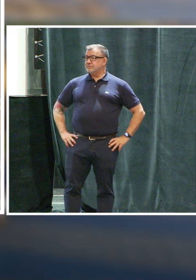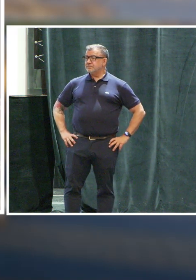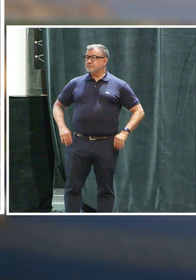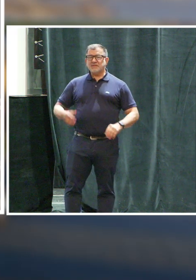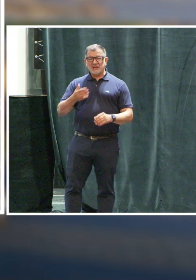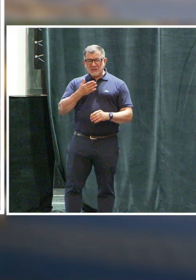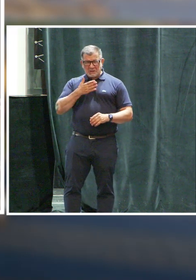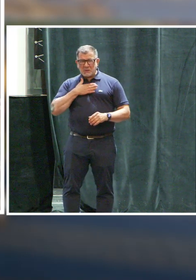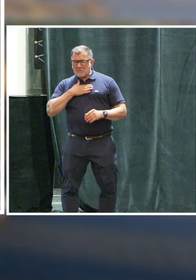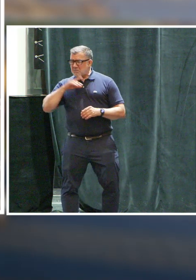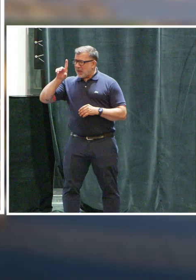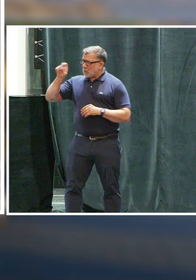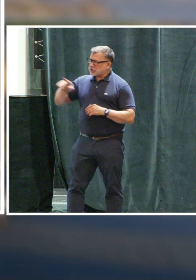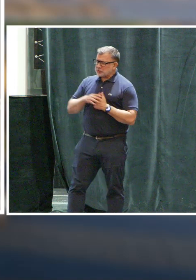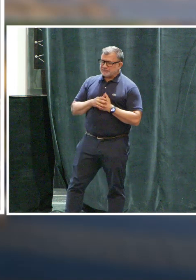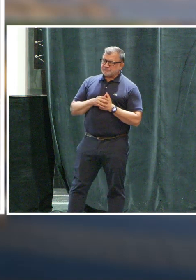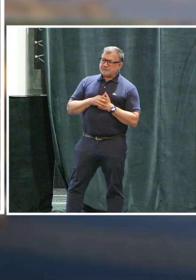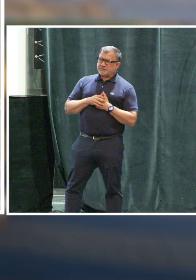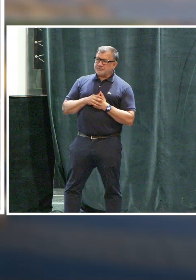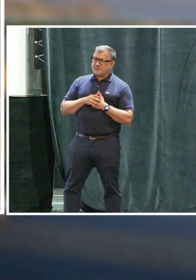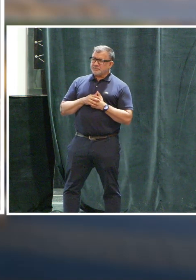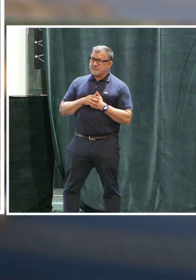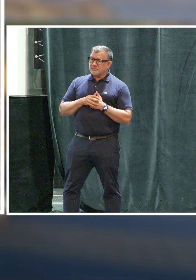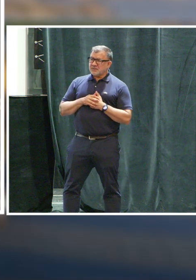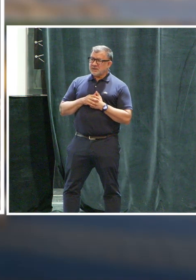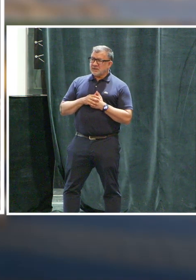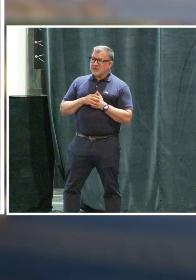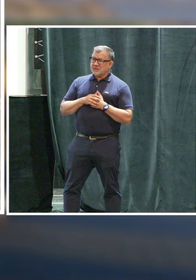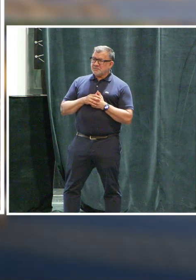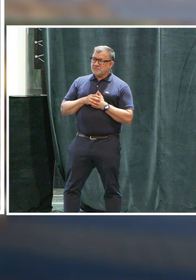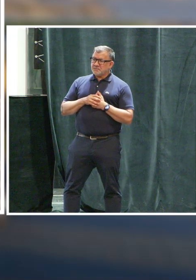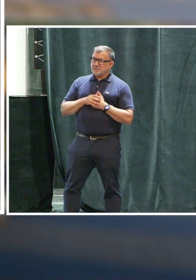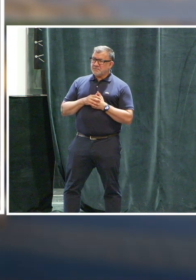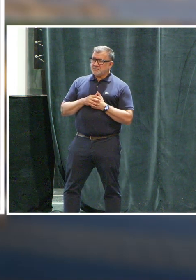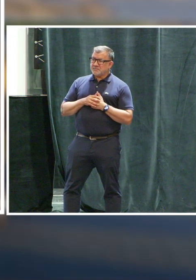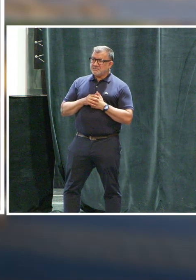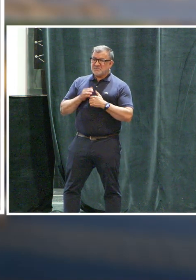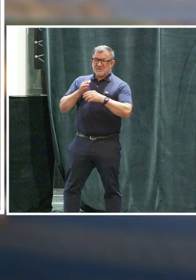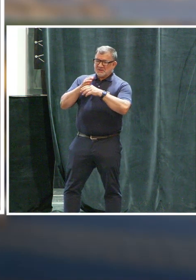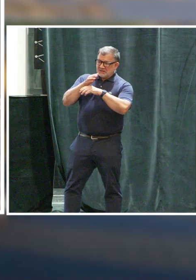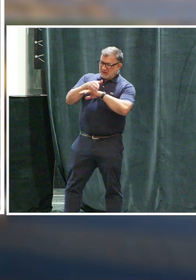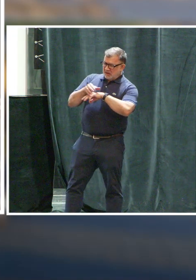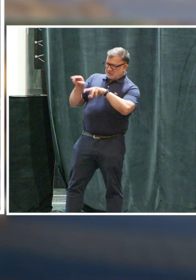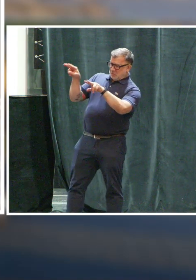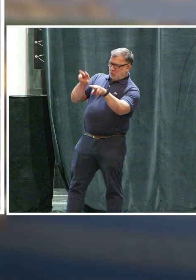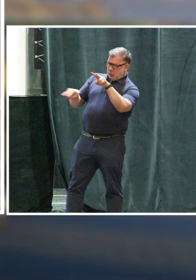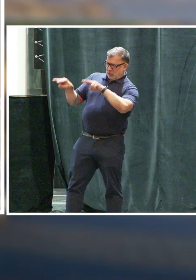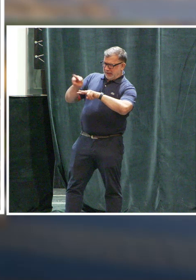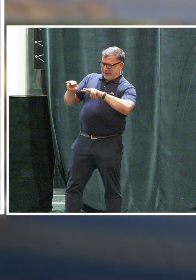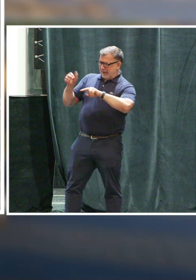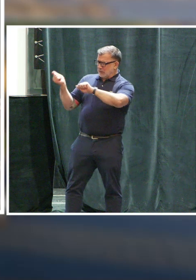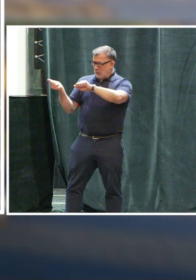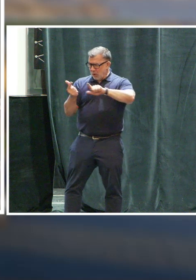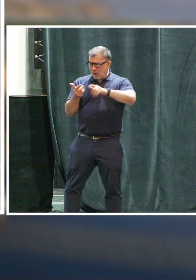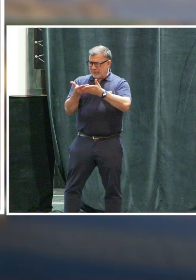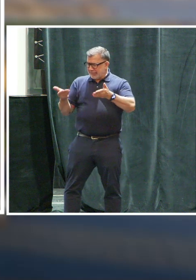So the question I have is that we're dealing with all the things that are happening in the Battery and by